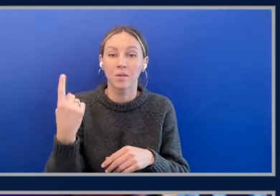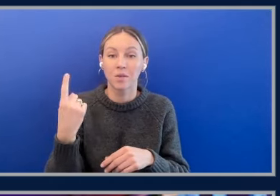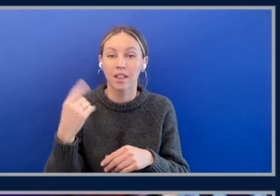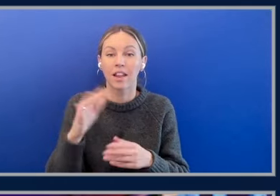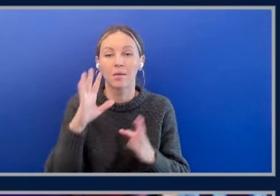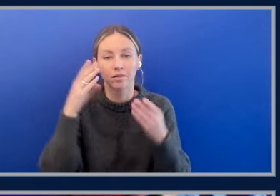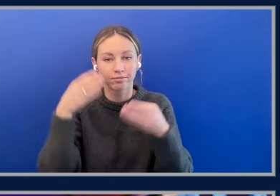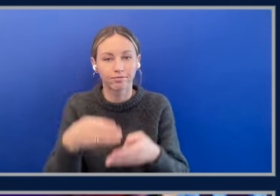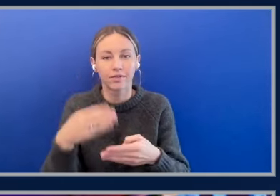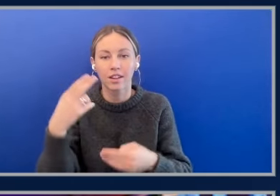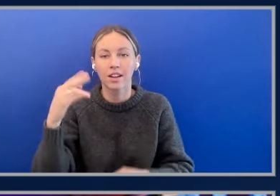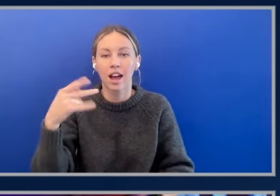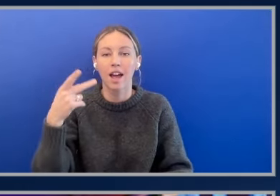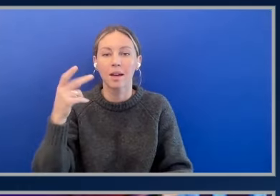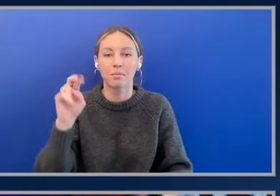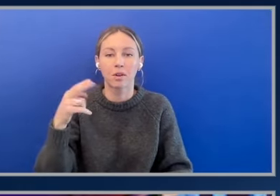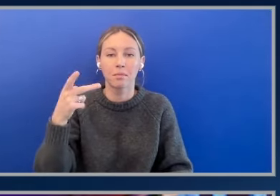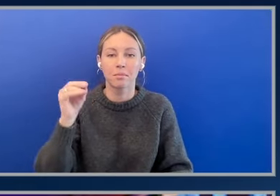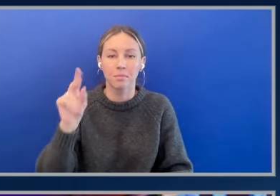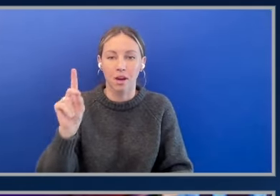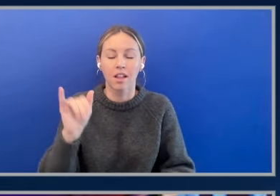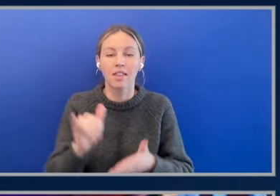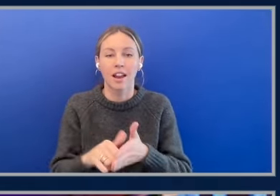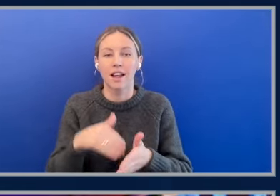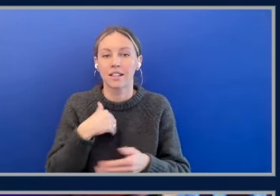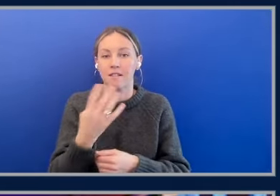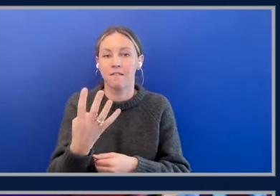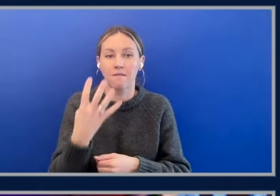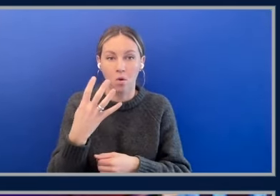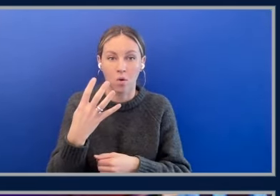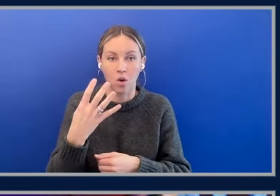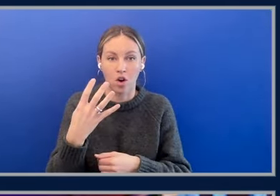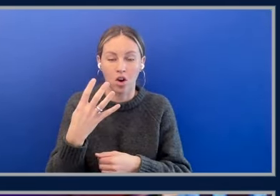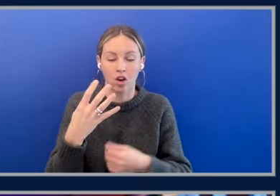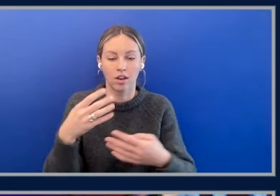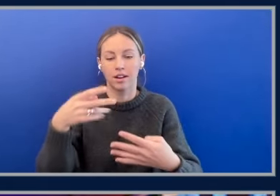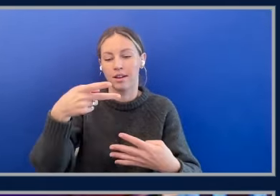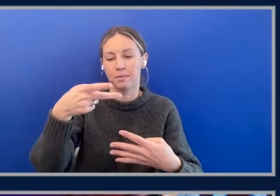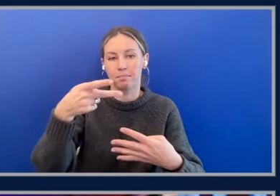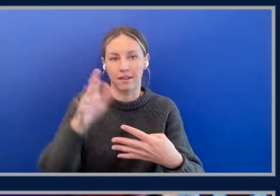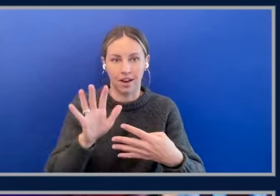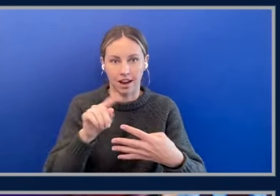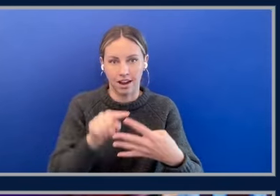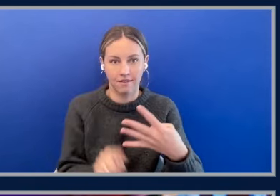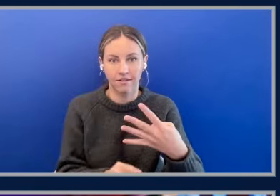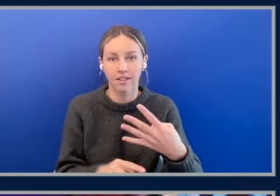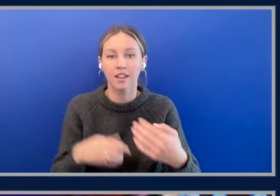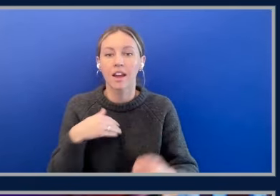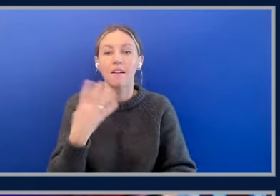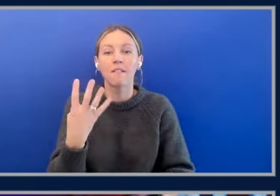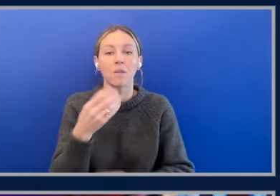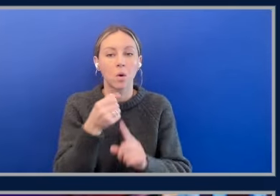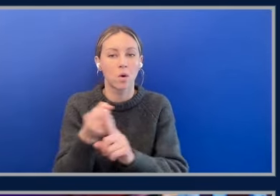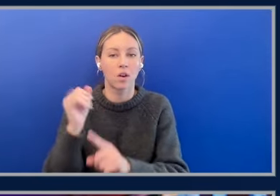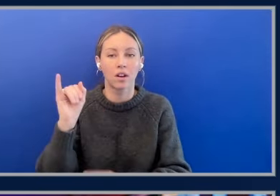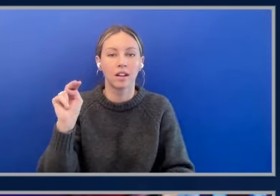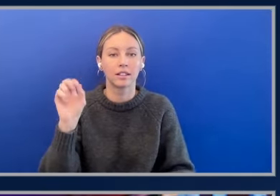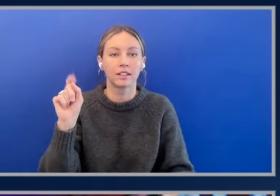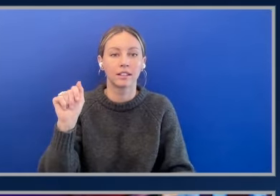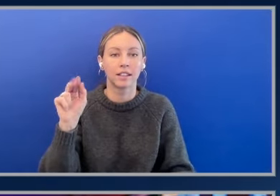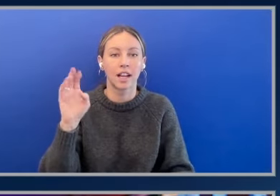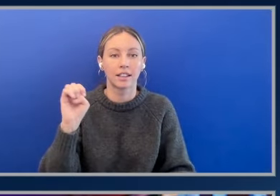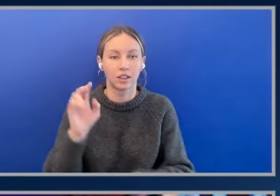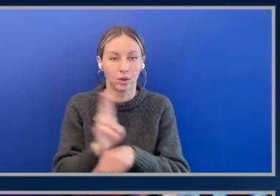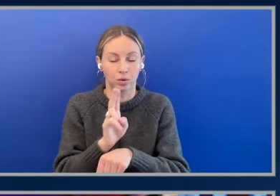HyperPod cluster, which is made of total 4 P5s. And as you can see, I have 4 instances in use. Okay. And the reason is that I already have an